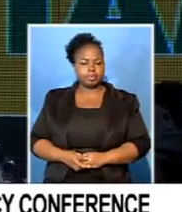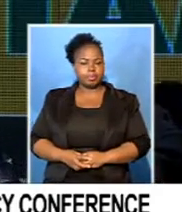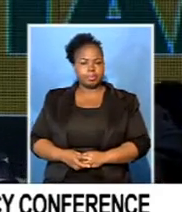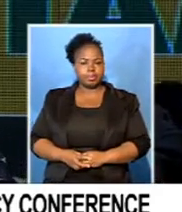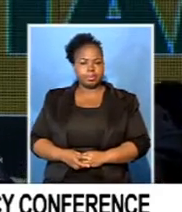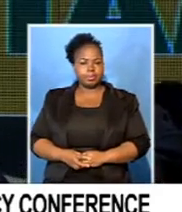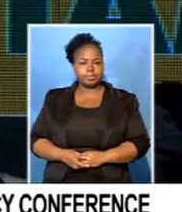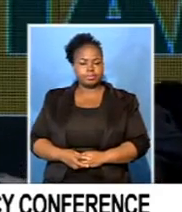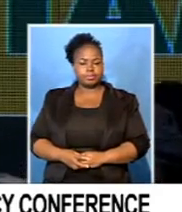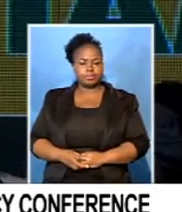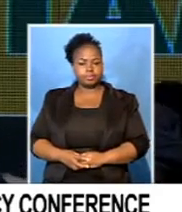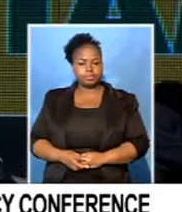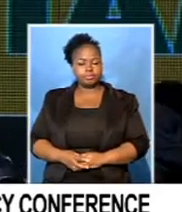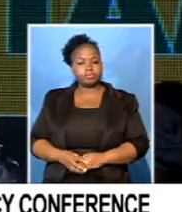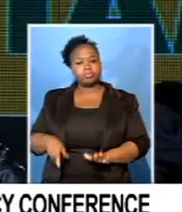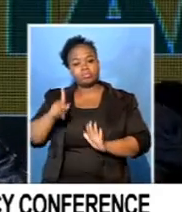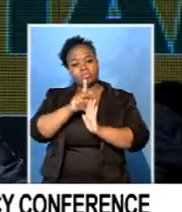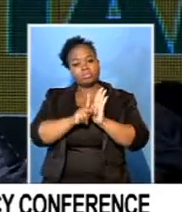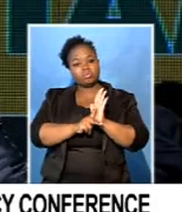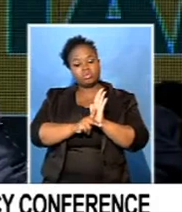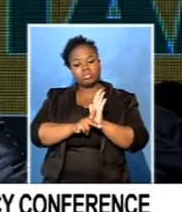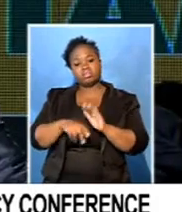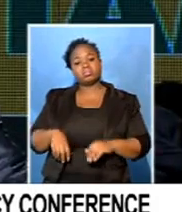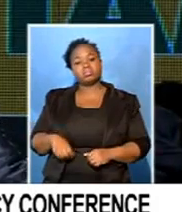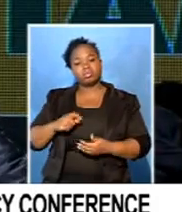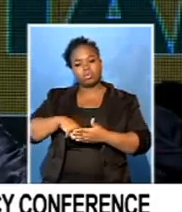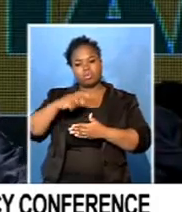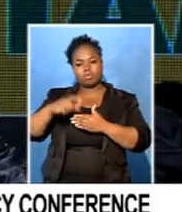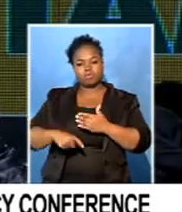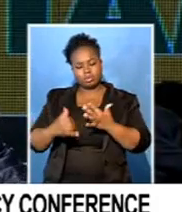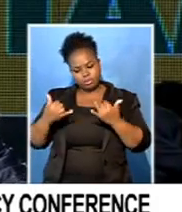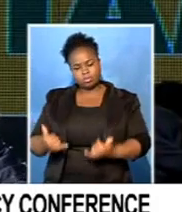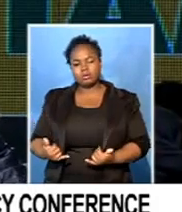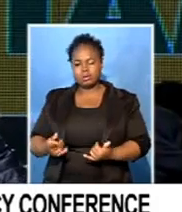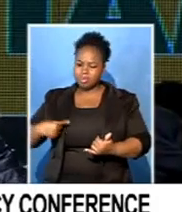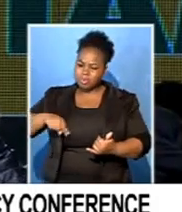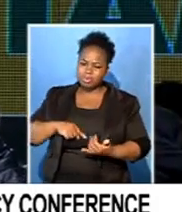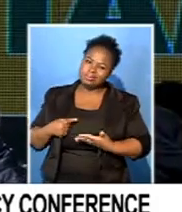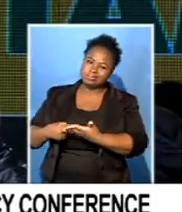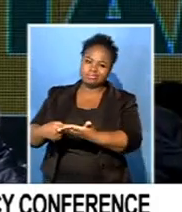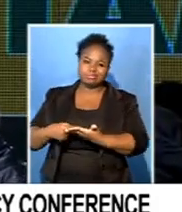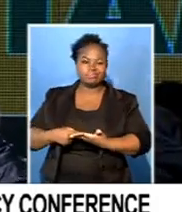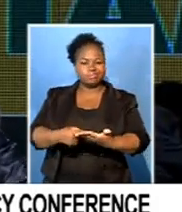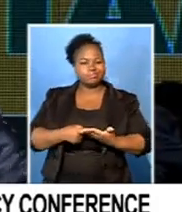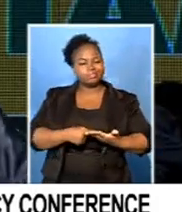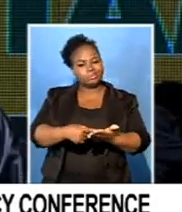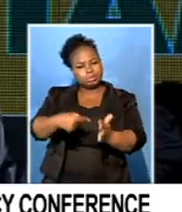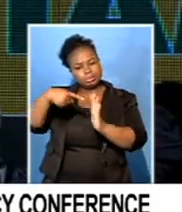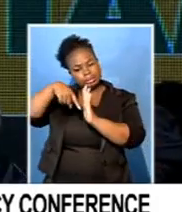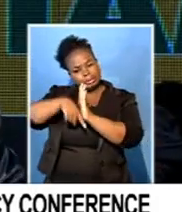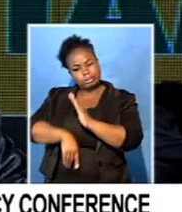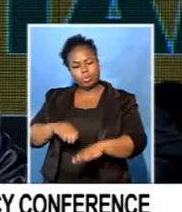This policy conference will provide for robust discussion of